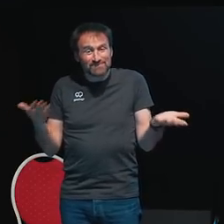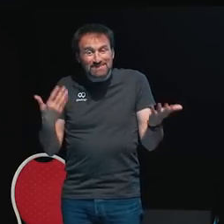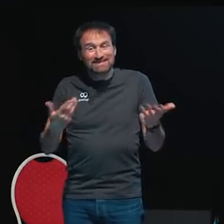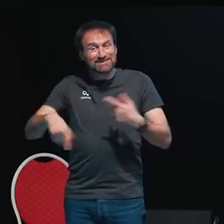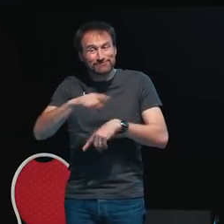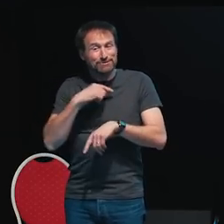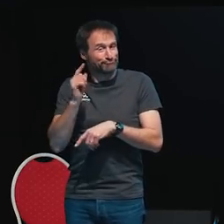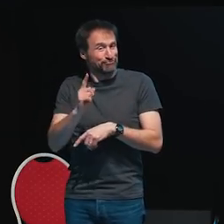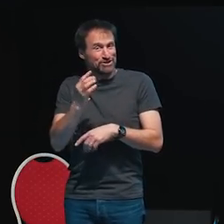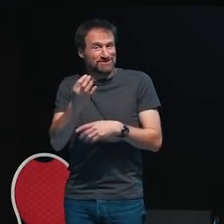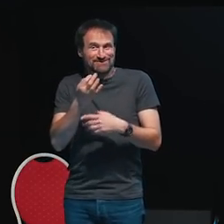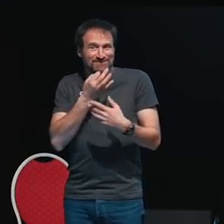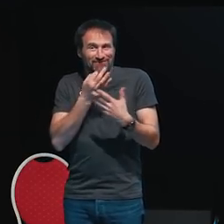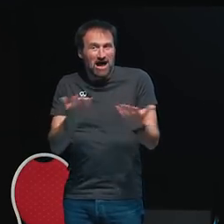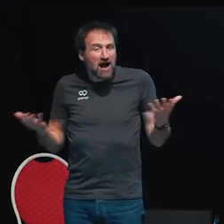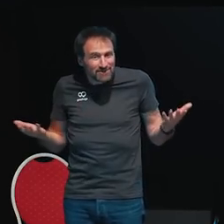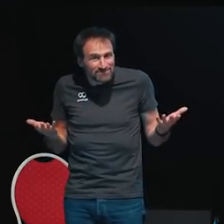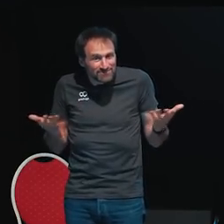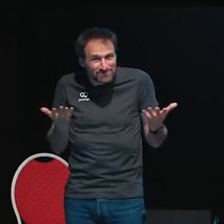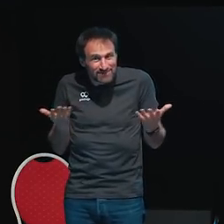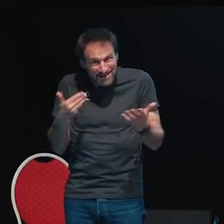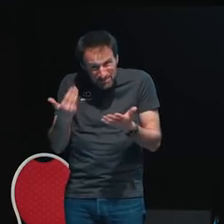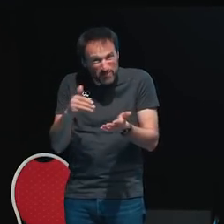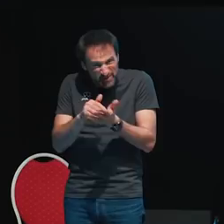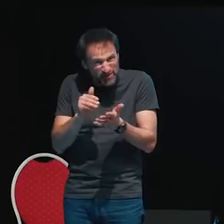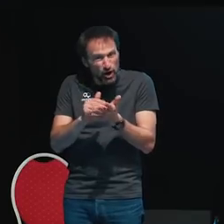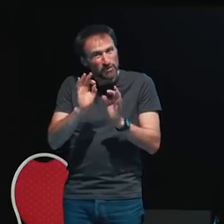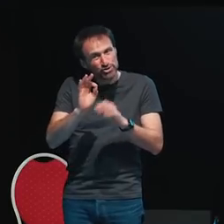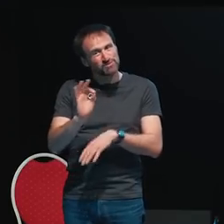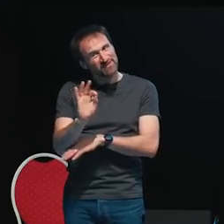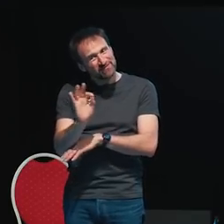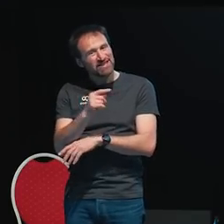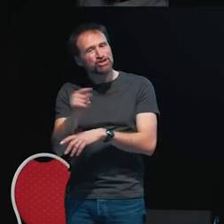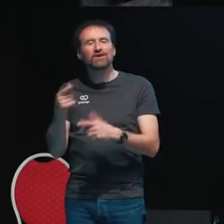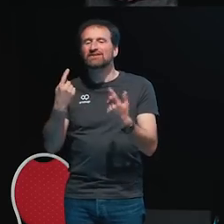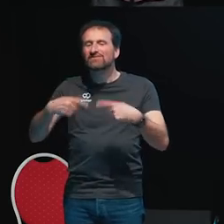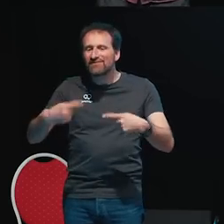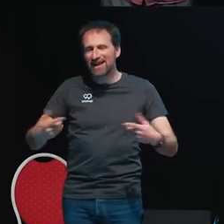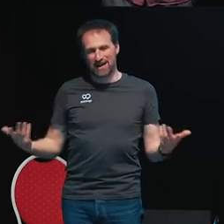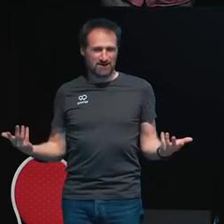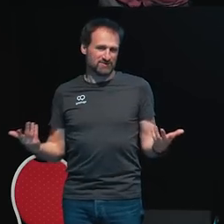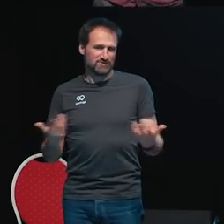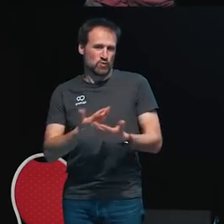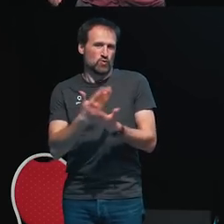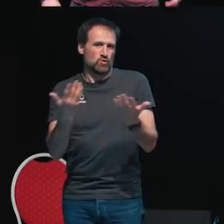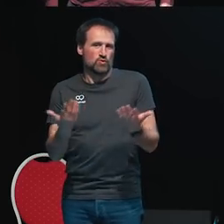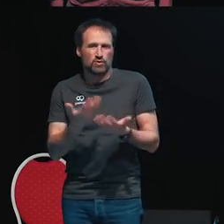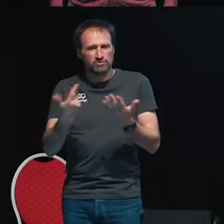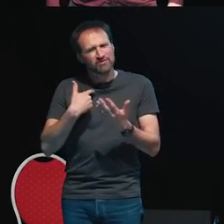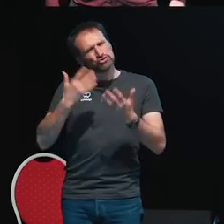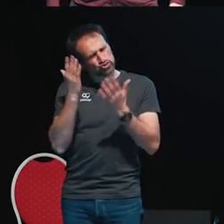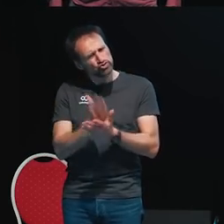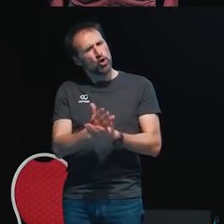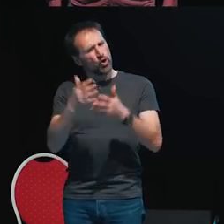leads to the question, are there still features that are missing? So what would still be, even with all the things we already